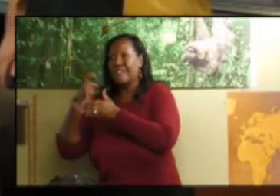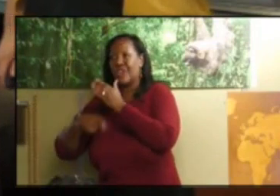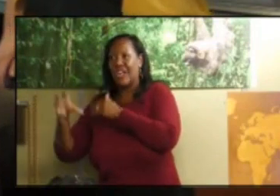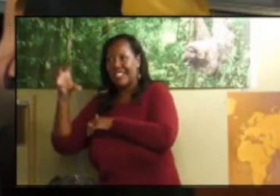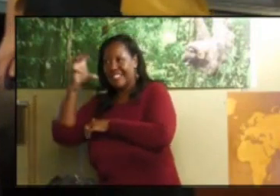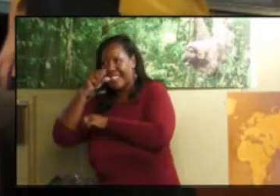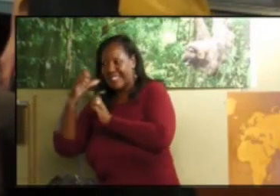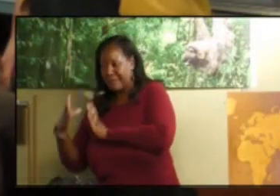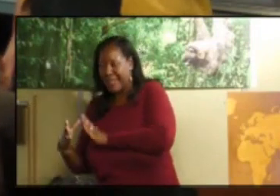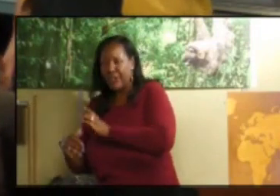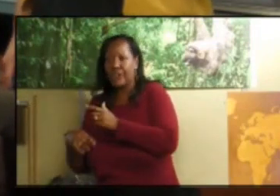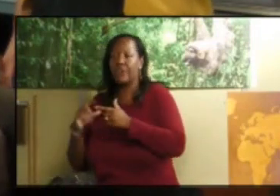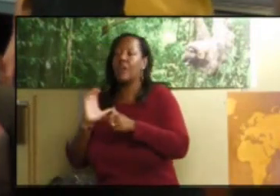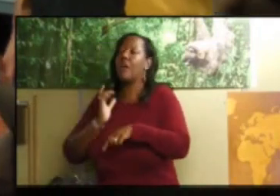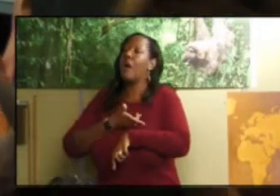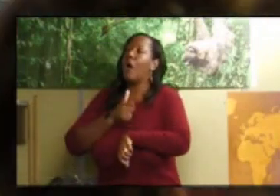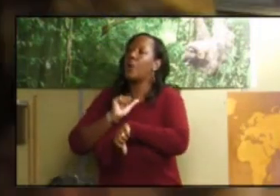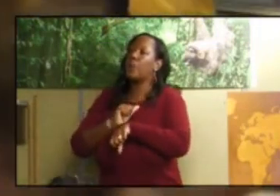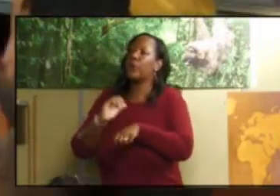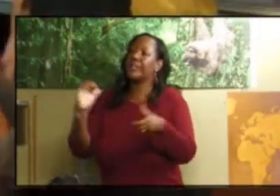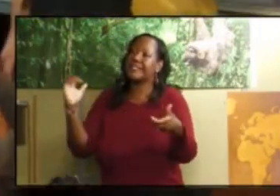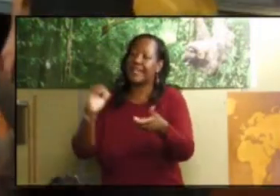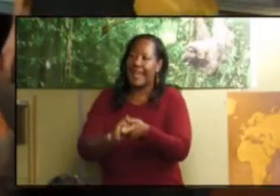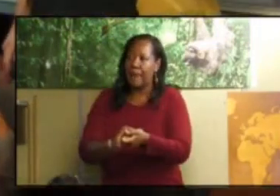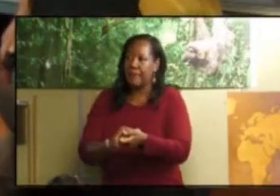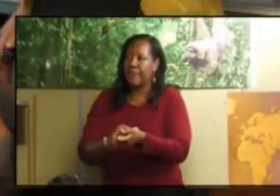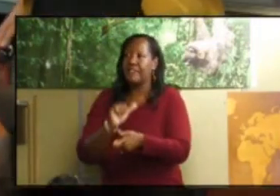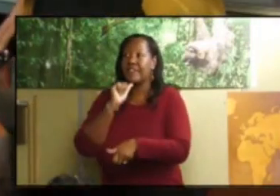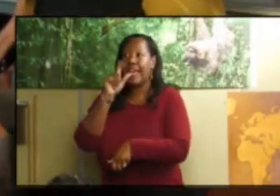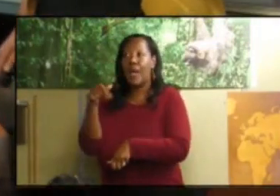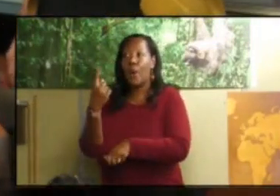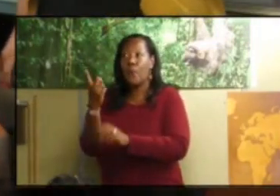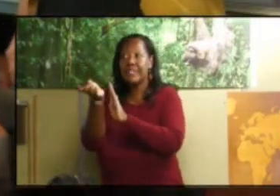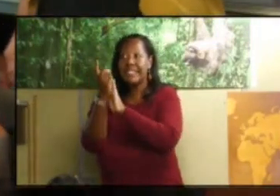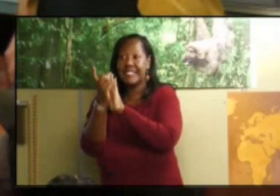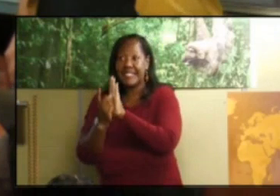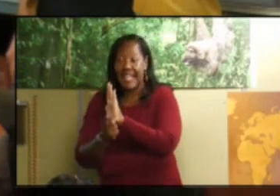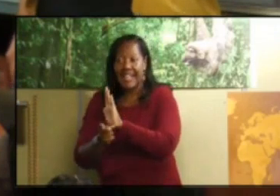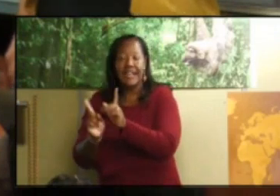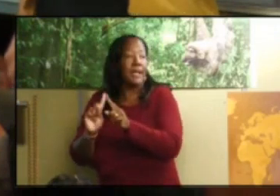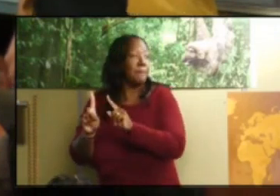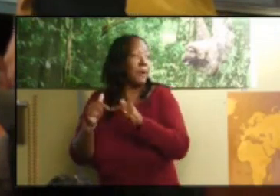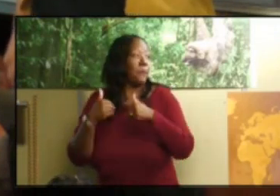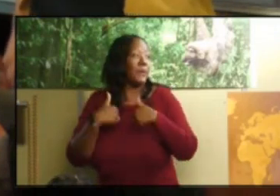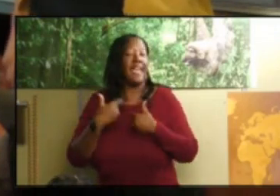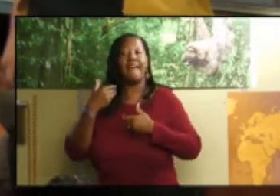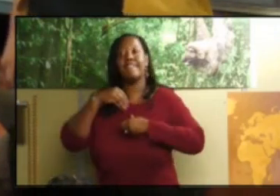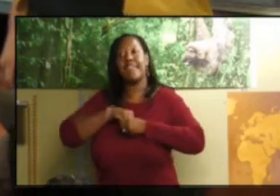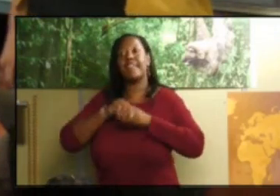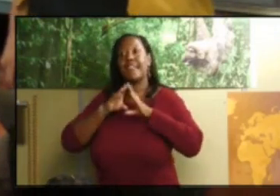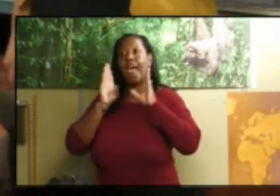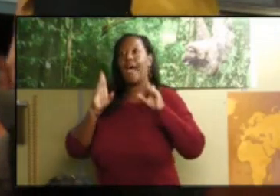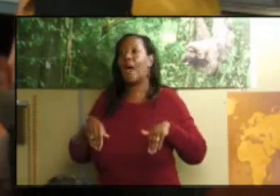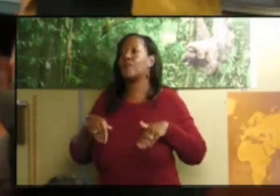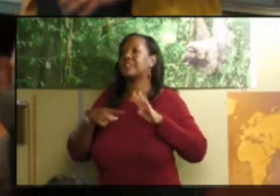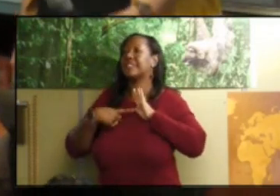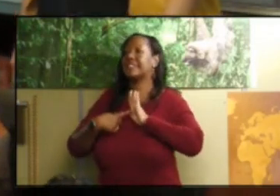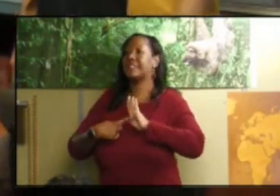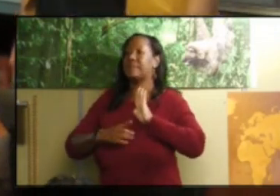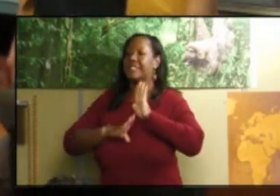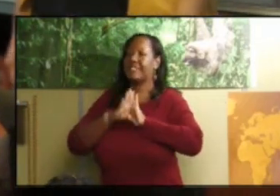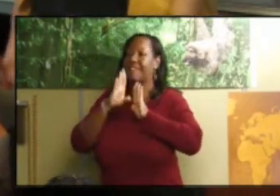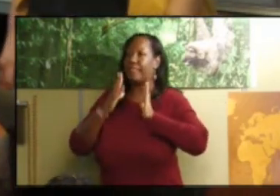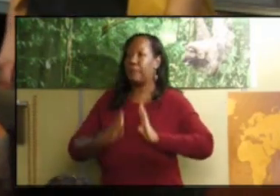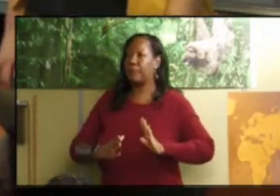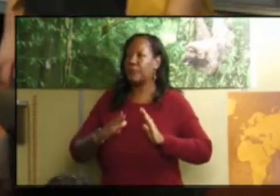work is collaborative. We do not only design, but we also have in-house exhibit developers, so we work with them on